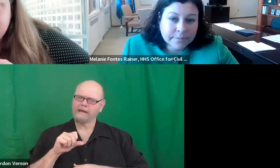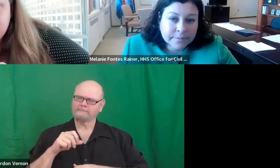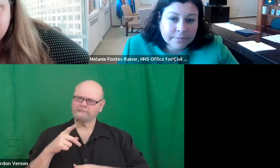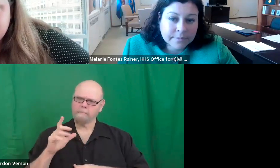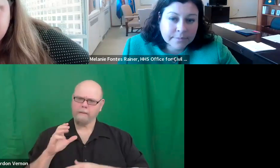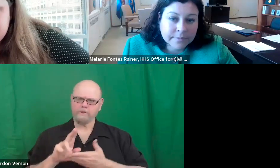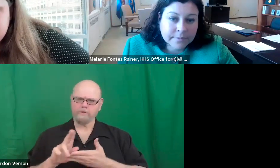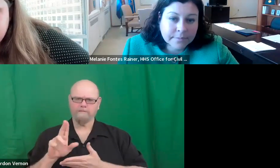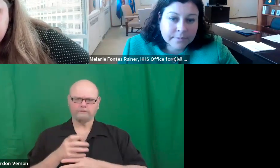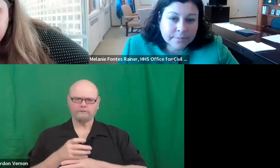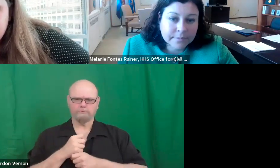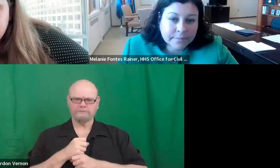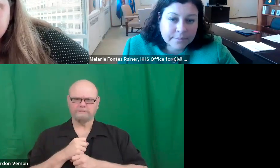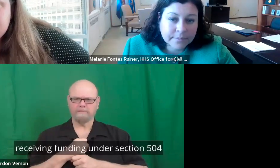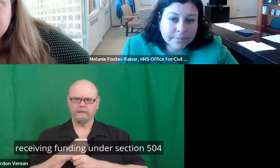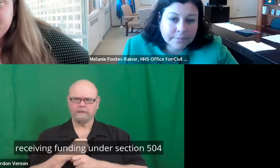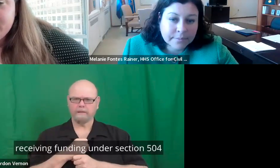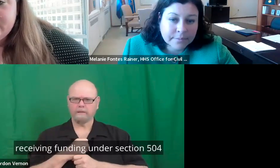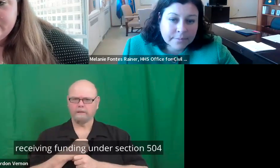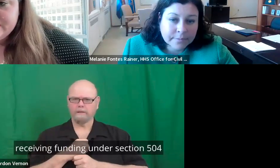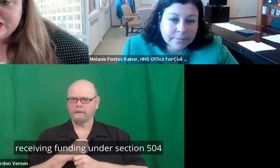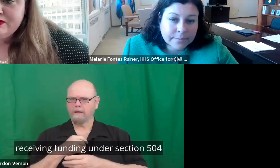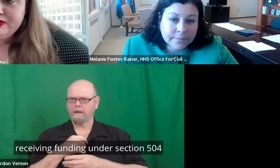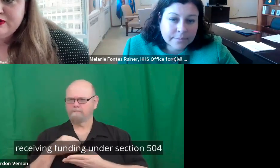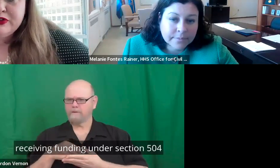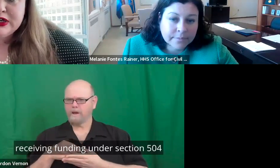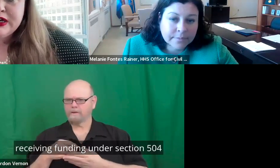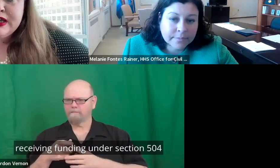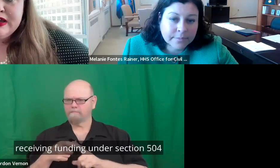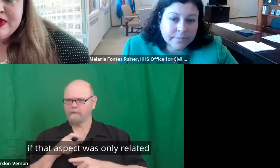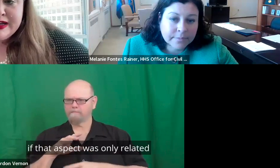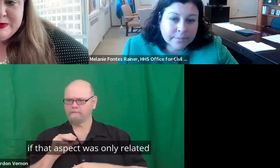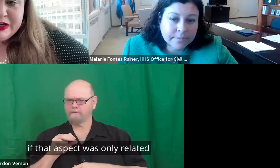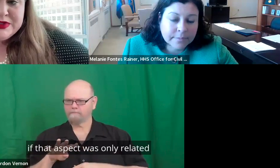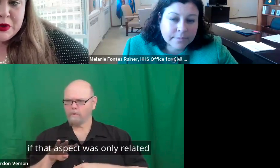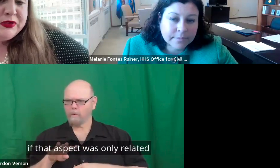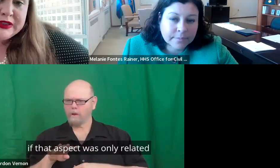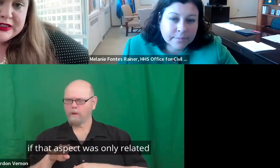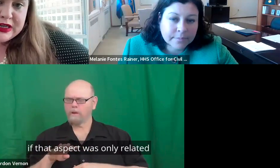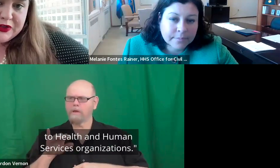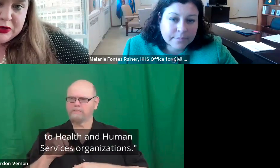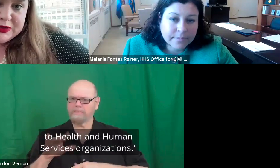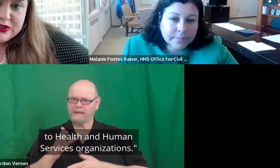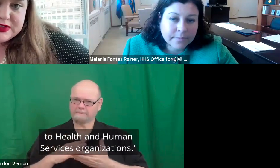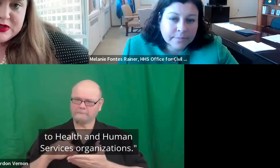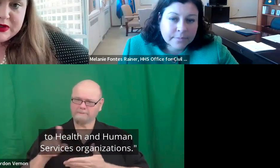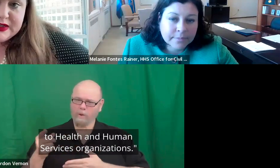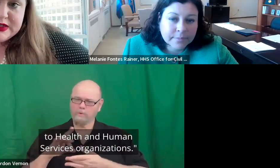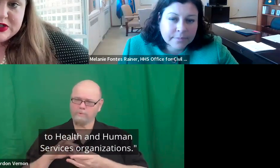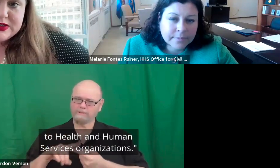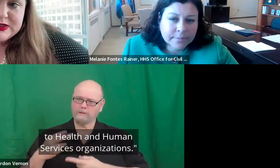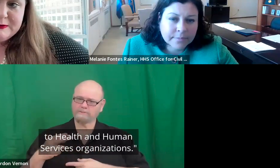receiving funding under Section 504 if that aspect was only related to health and human